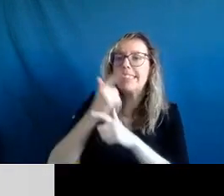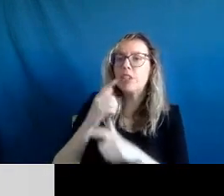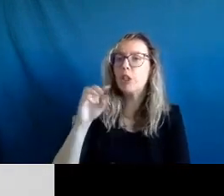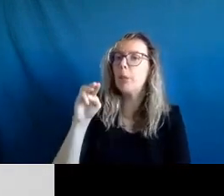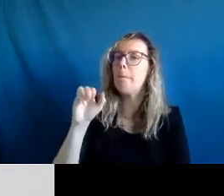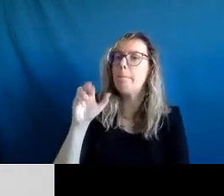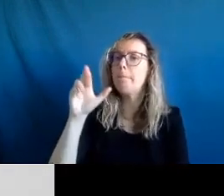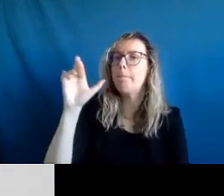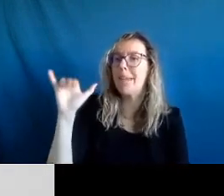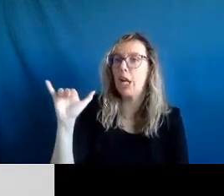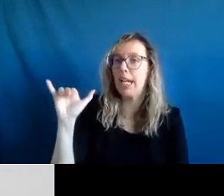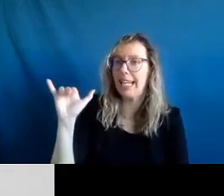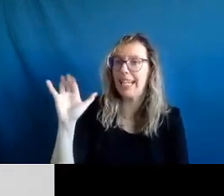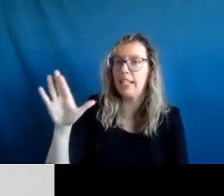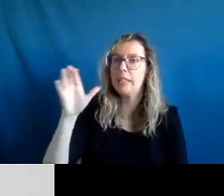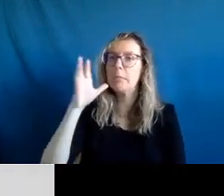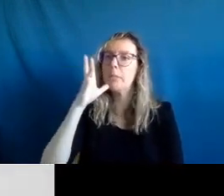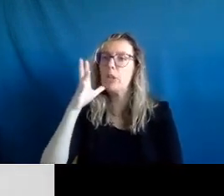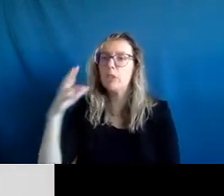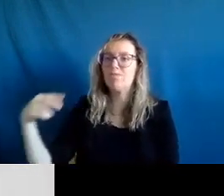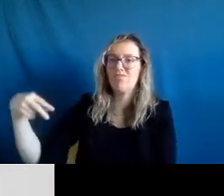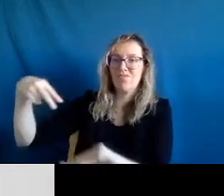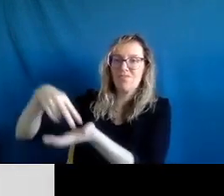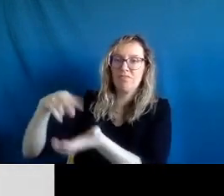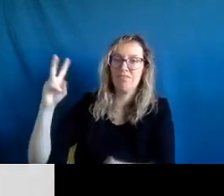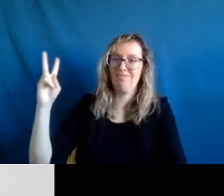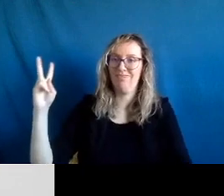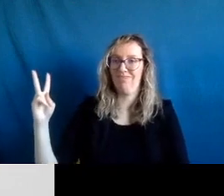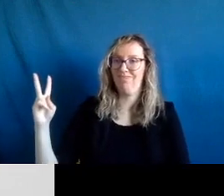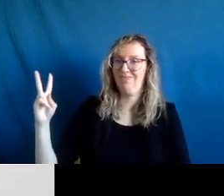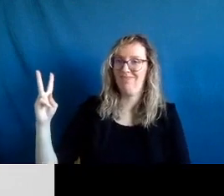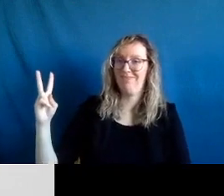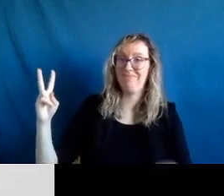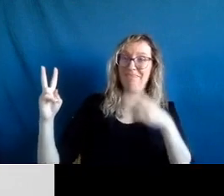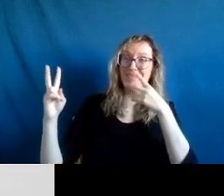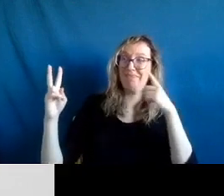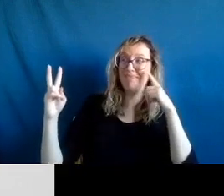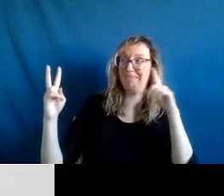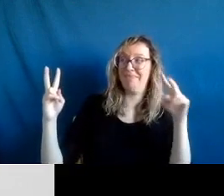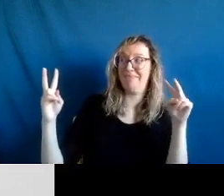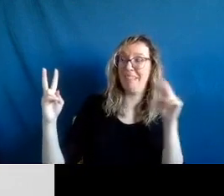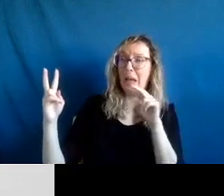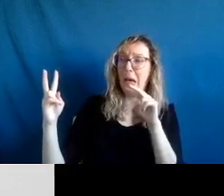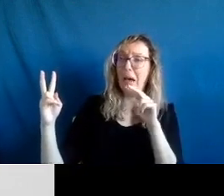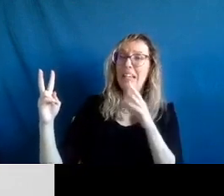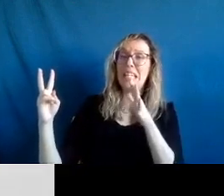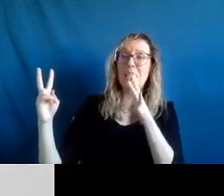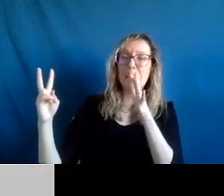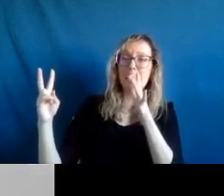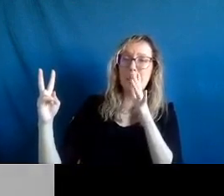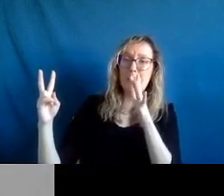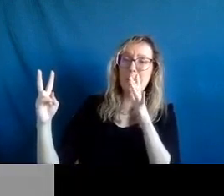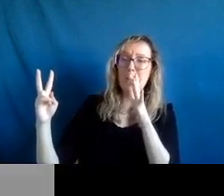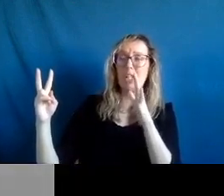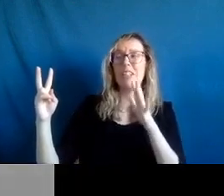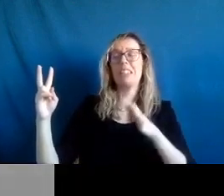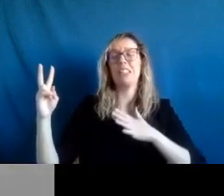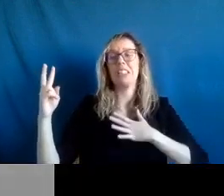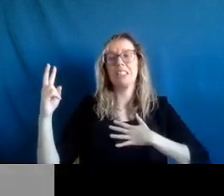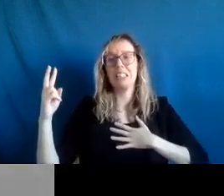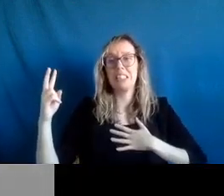the cross. When Jesus saw his mother and the disciple whom he loved standing nearby, he said to his mother,